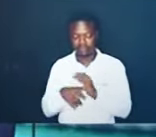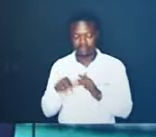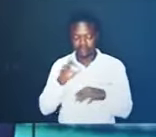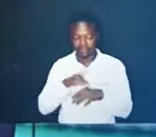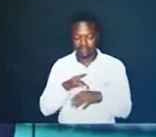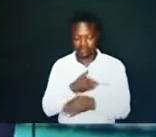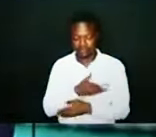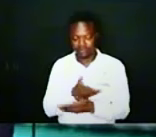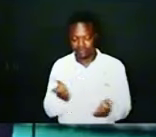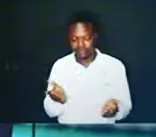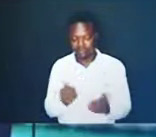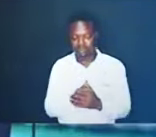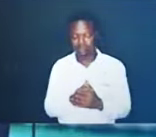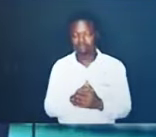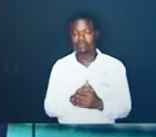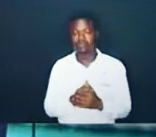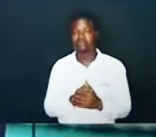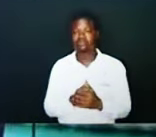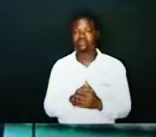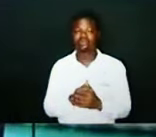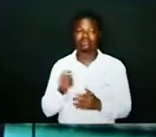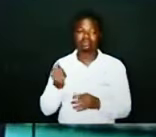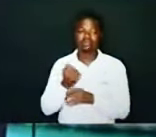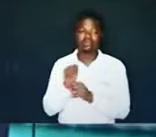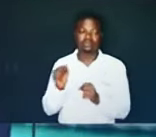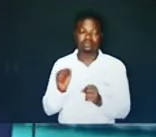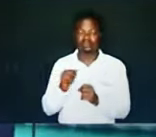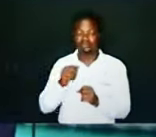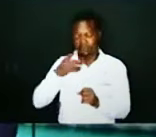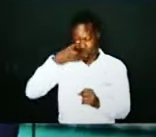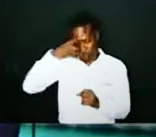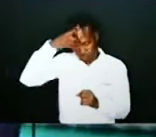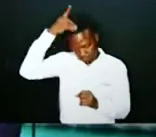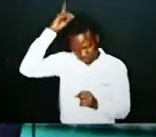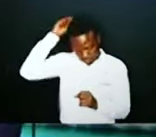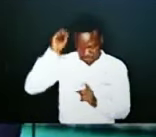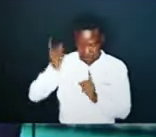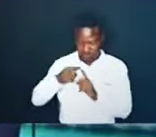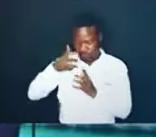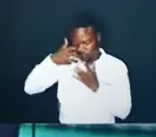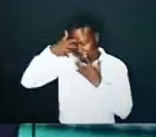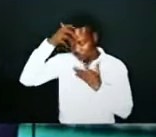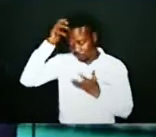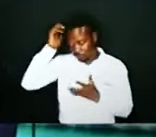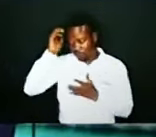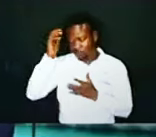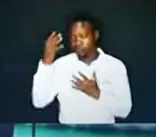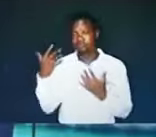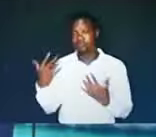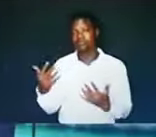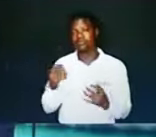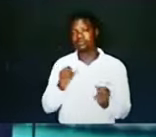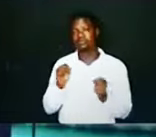earth. He has rescued Daniel from the power of the lions.